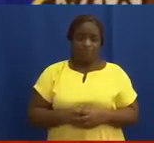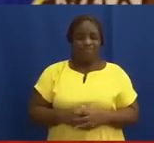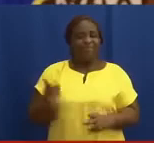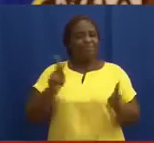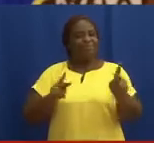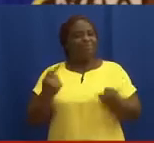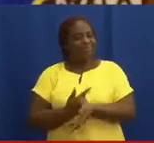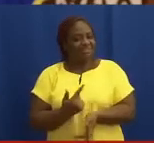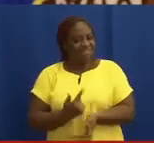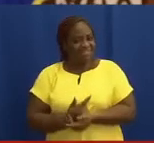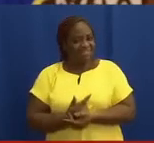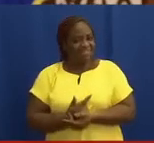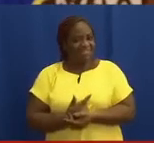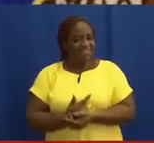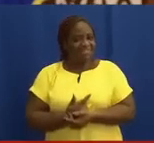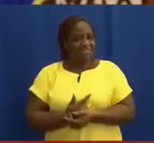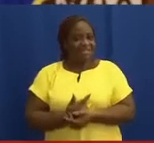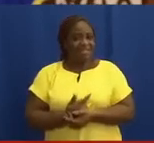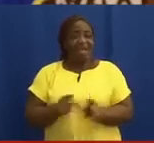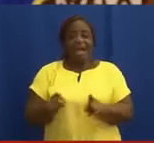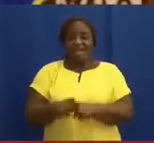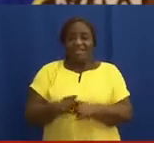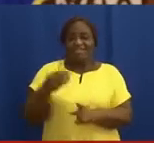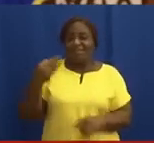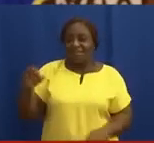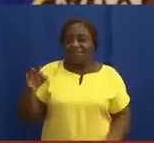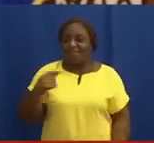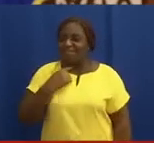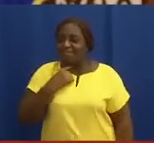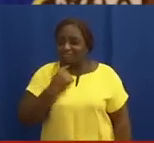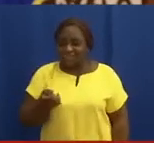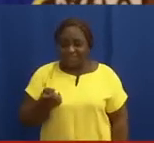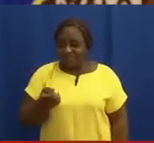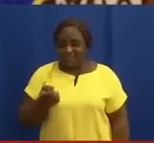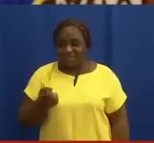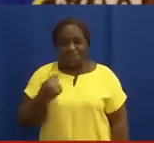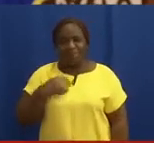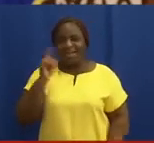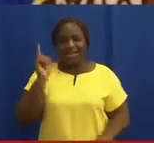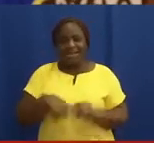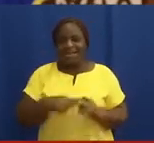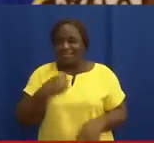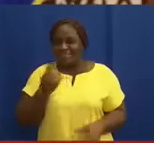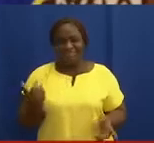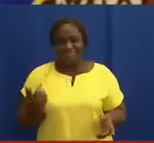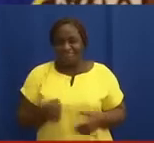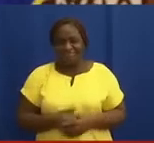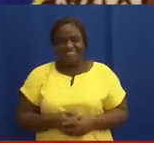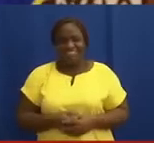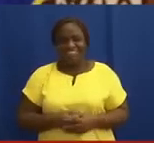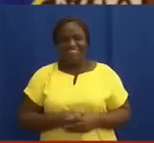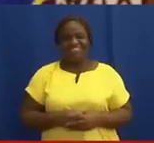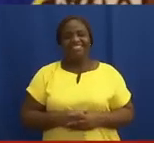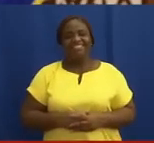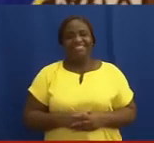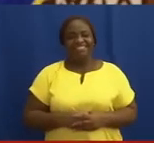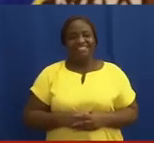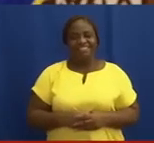Fellow Ghanaians, as the French would say, l'argent n'aime pas le bruit. To